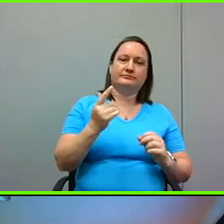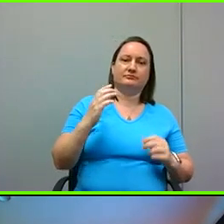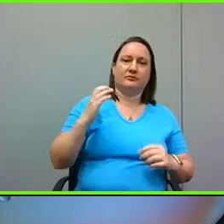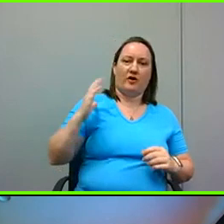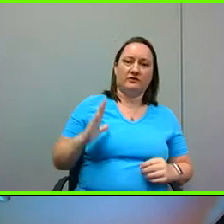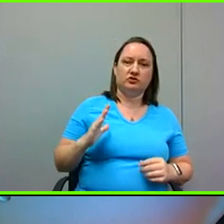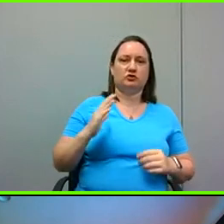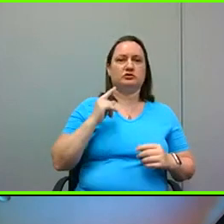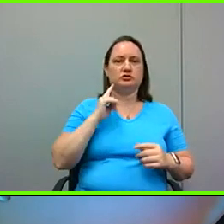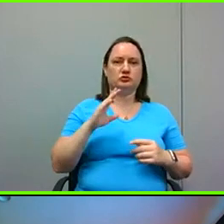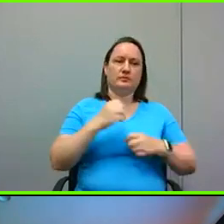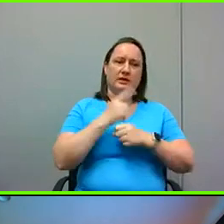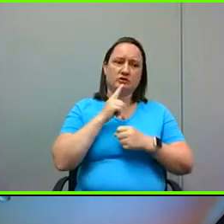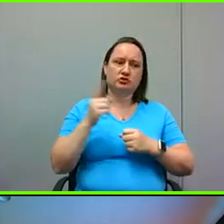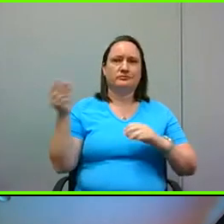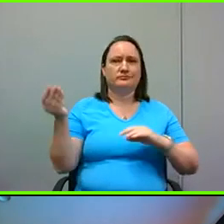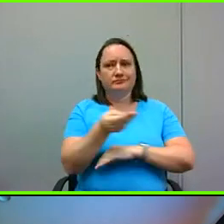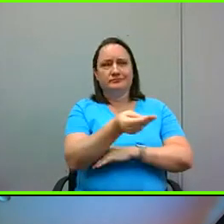make sure that their